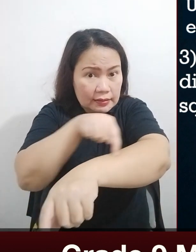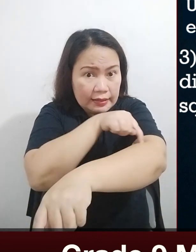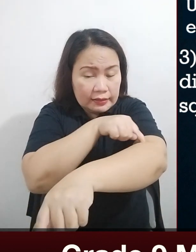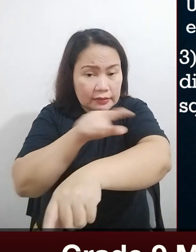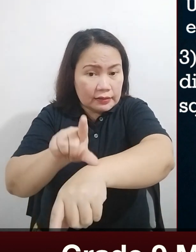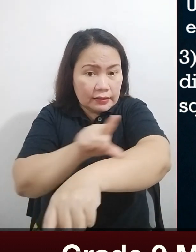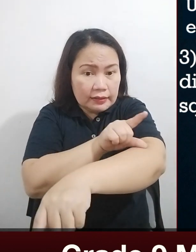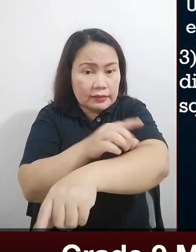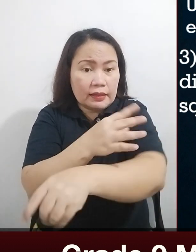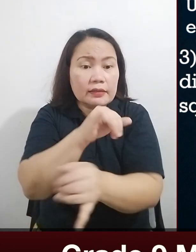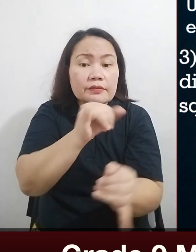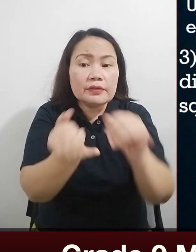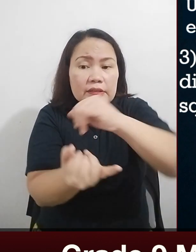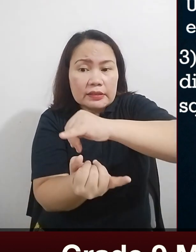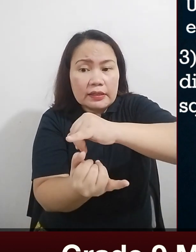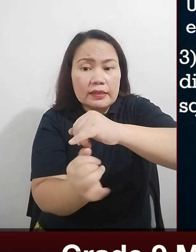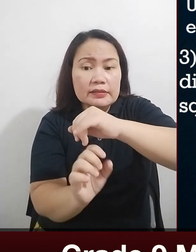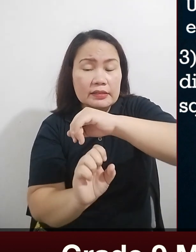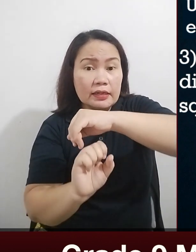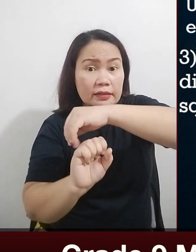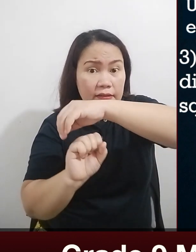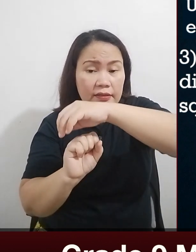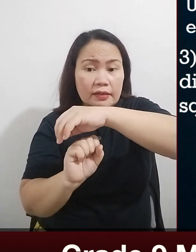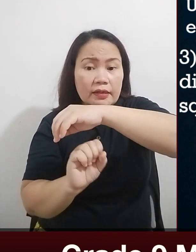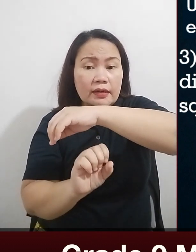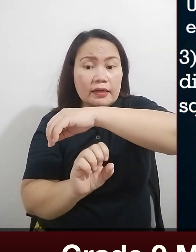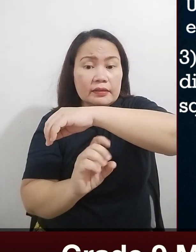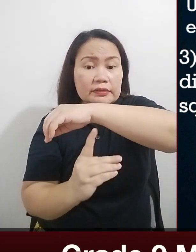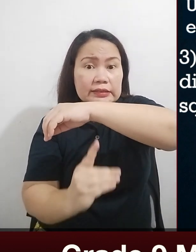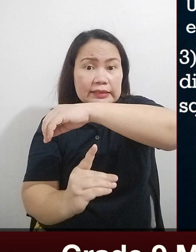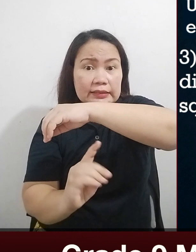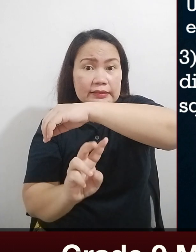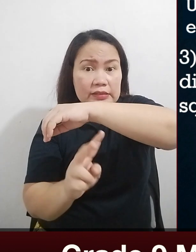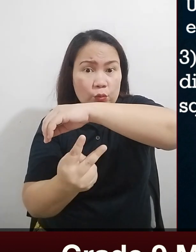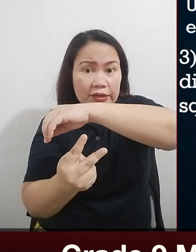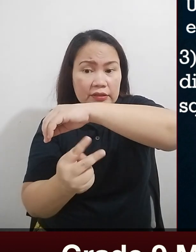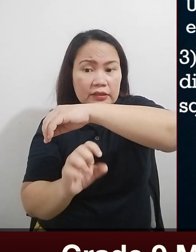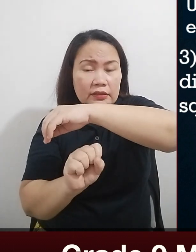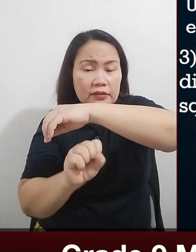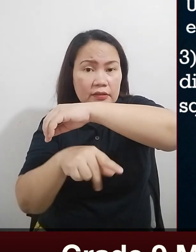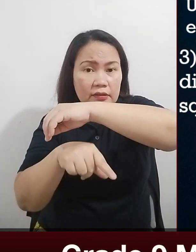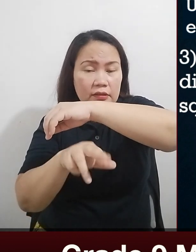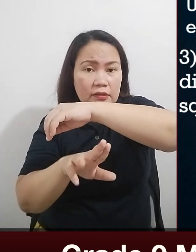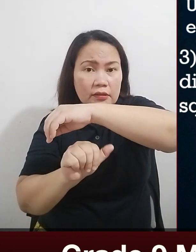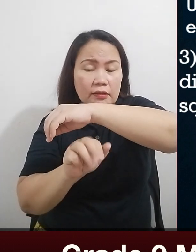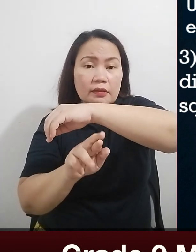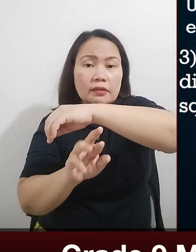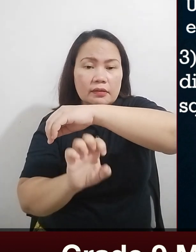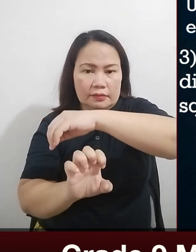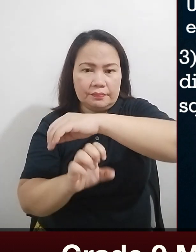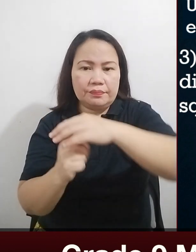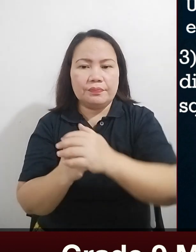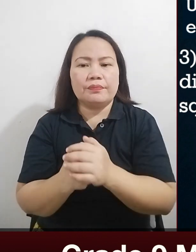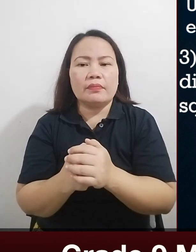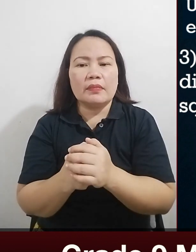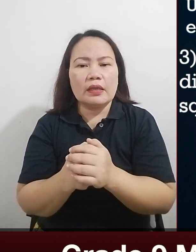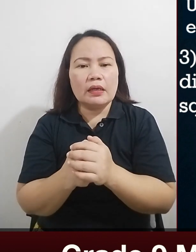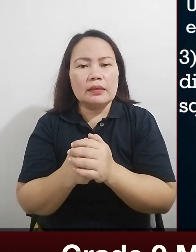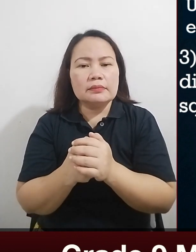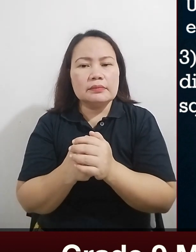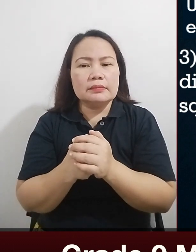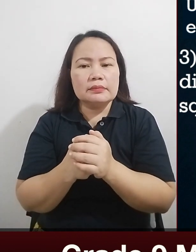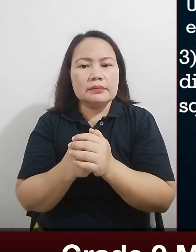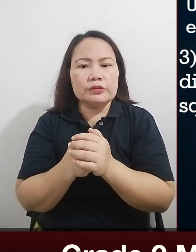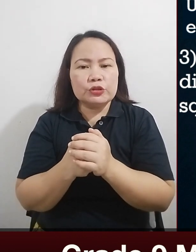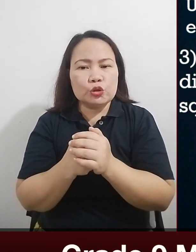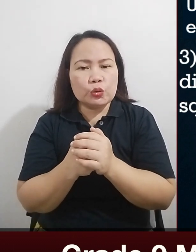its diameter D. So, the electrical resistance R of a wire varies